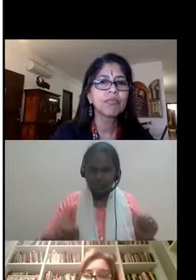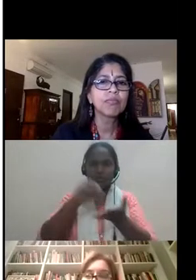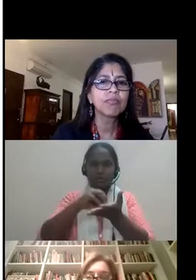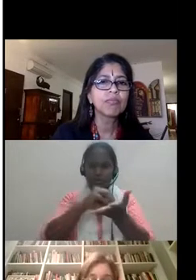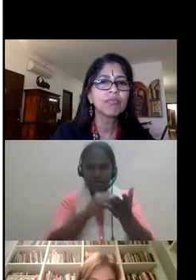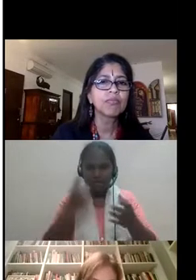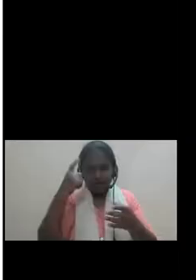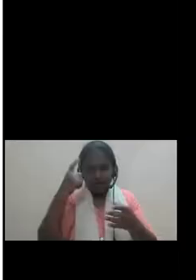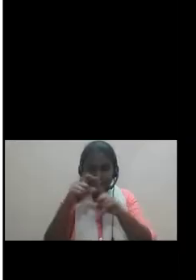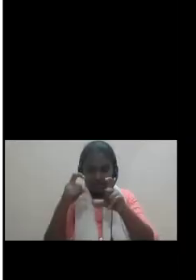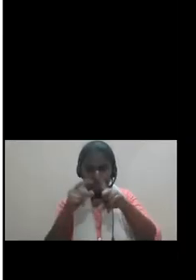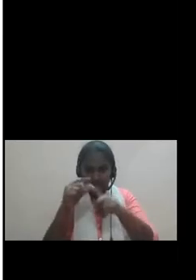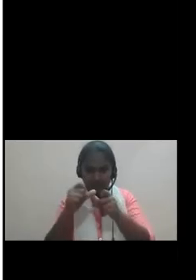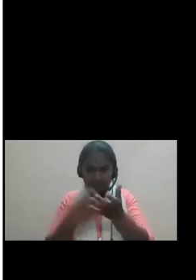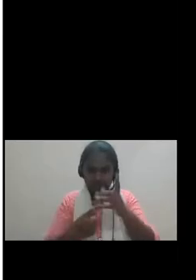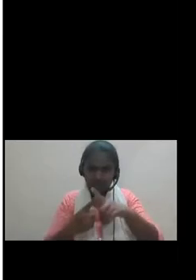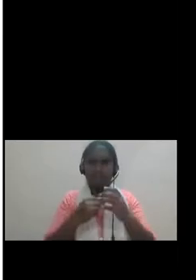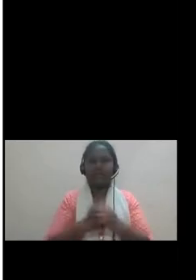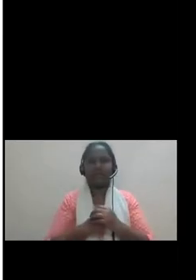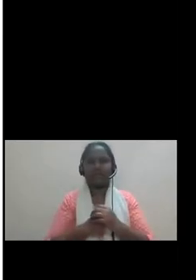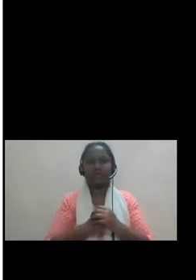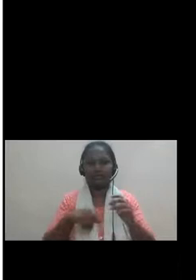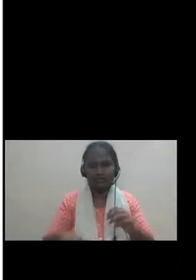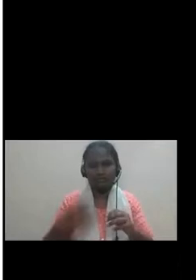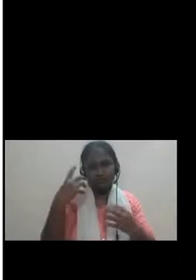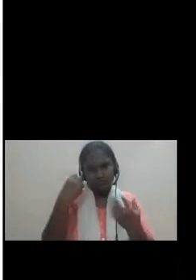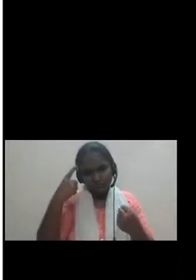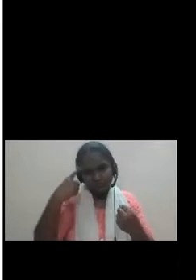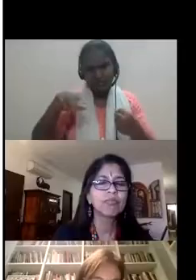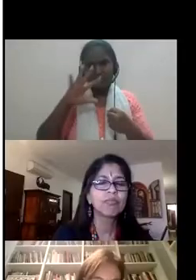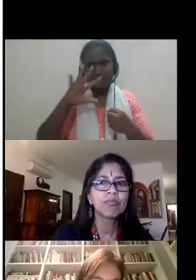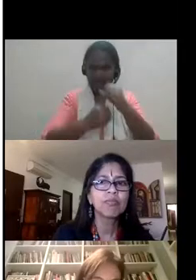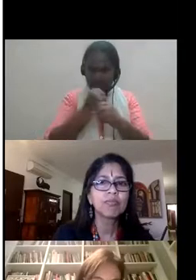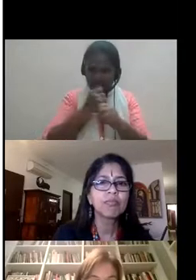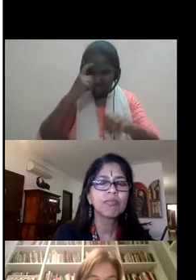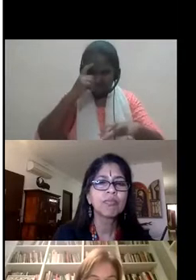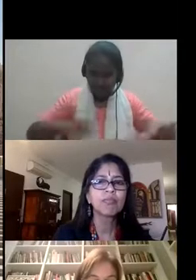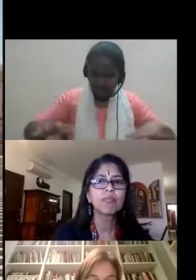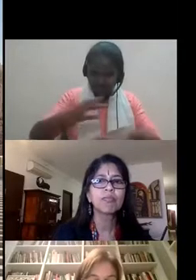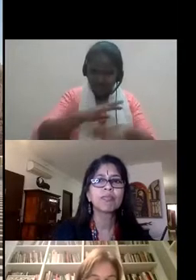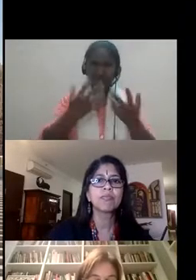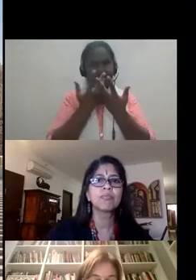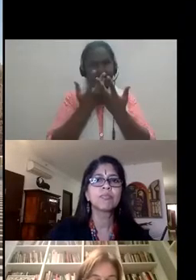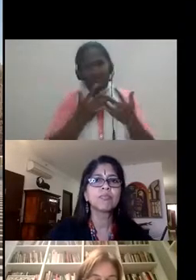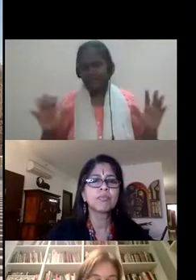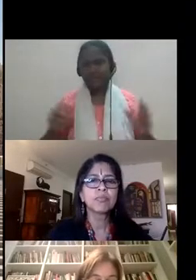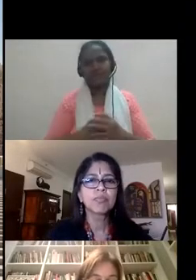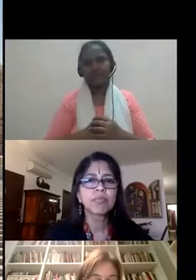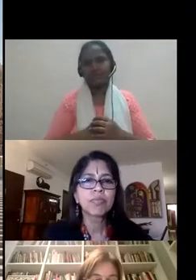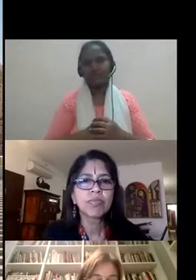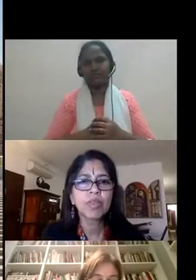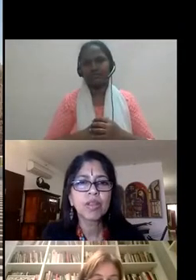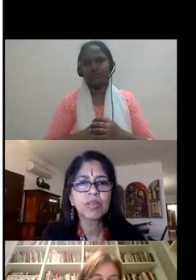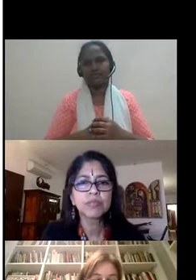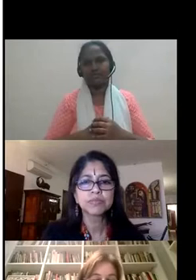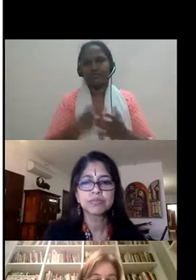the departments? Which should be the budget? A 5-year plan of exhibitions, etc. Mm-hmm. And of